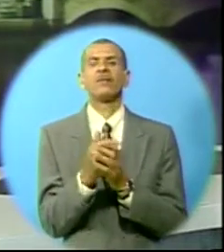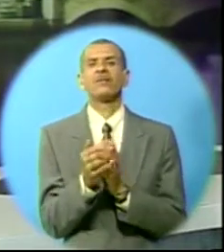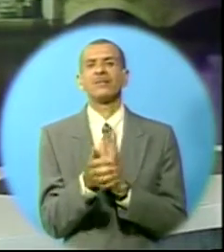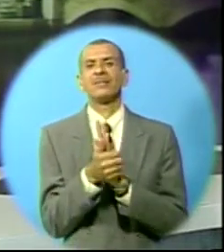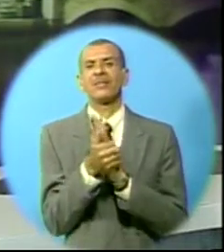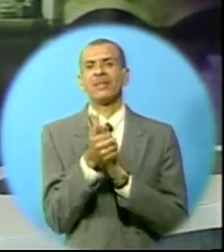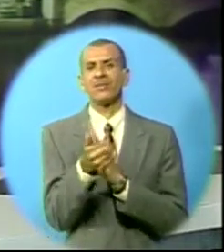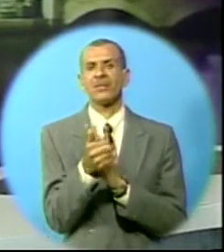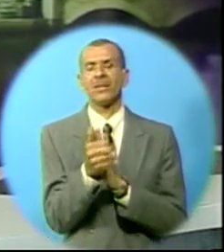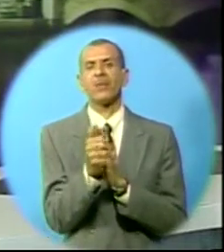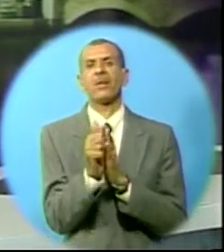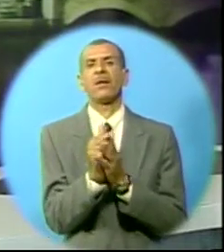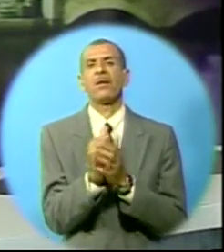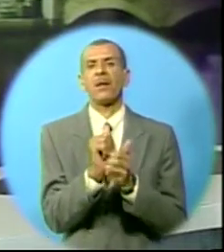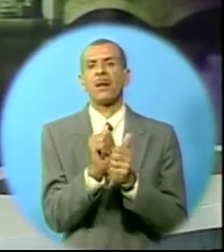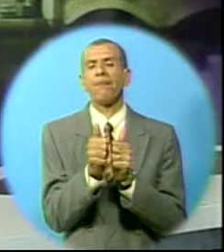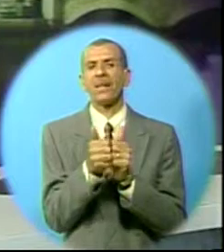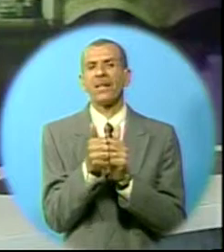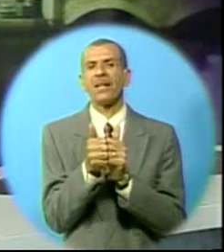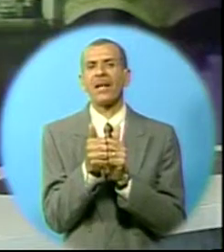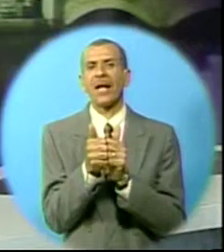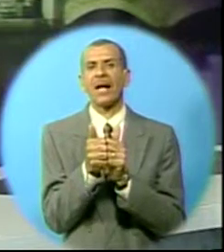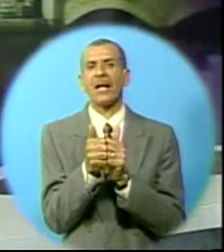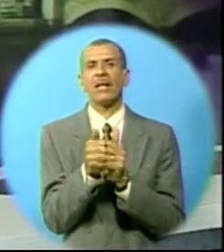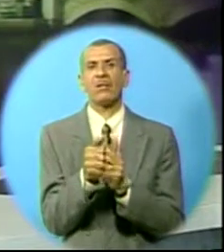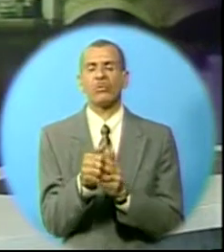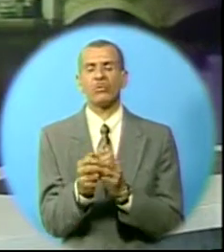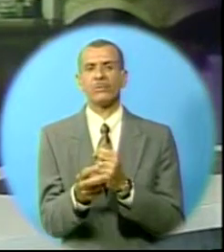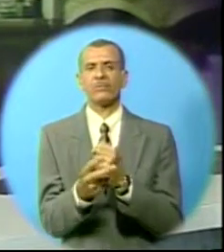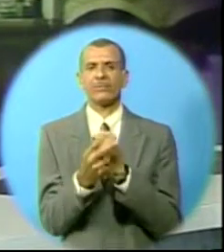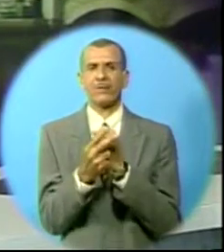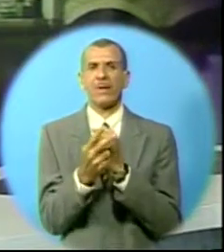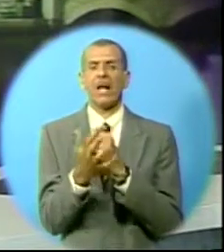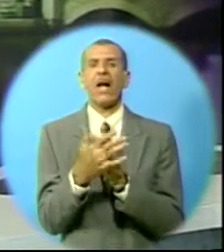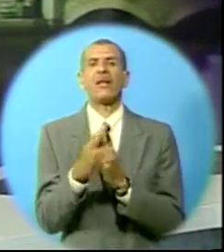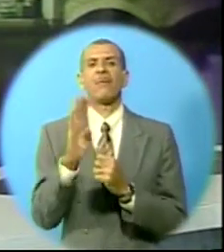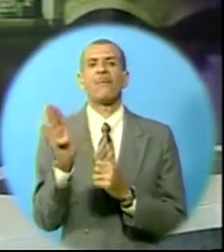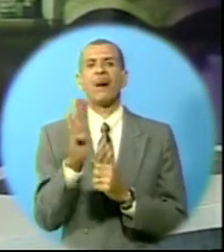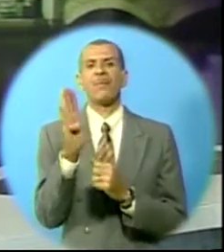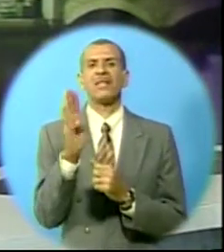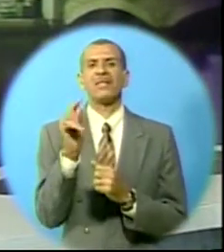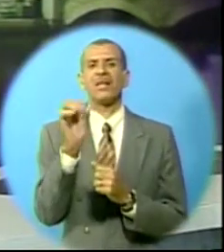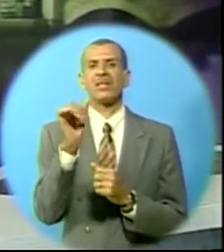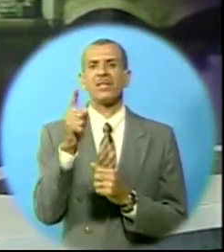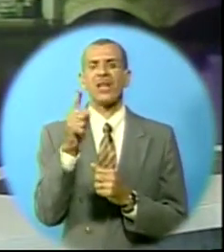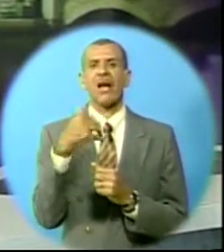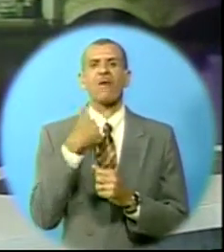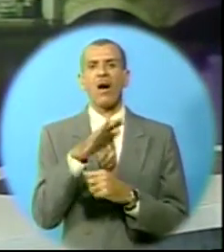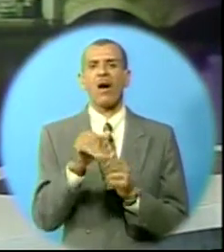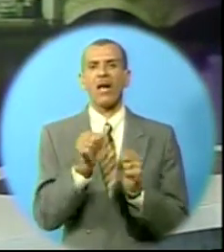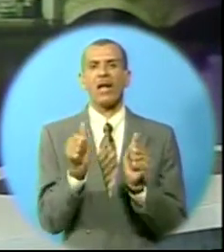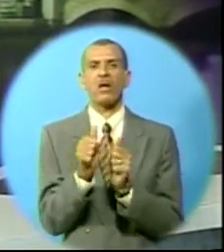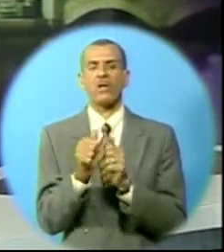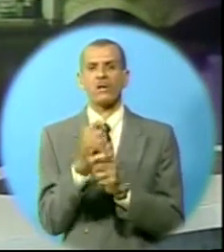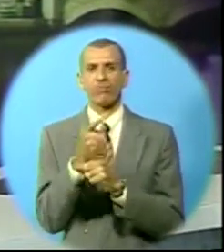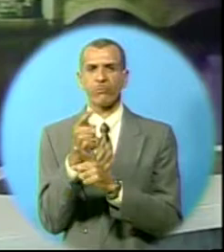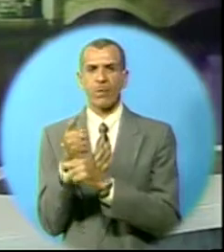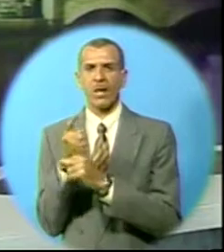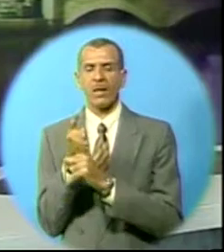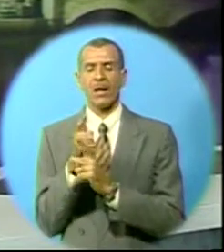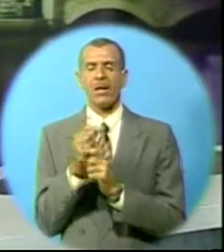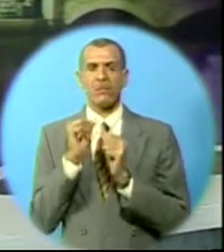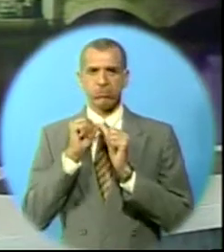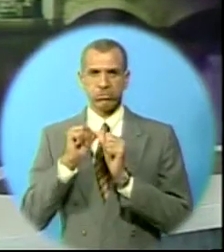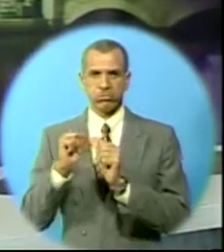to the playoffs secured. This is now the time for the Barbados Tridents to get all the areas correct if they are to go all the way. And